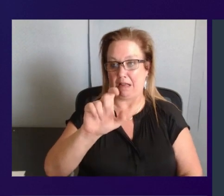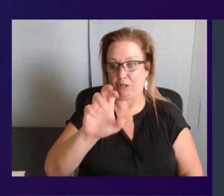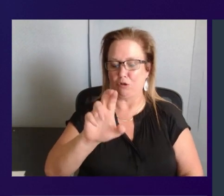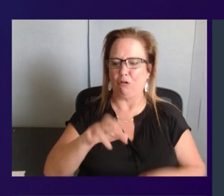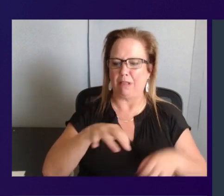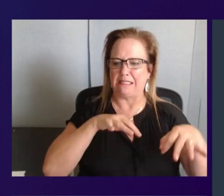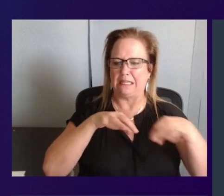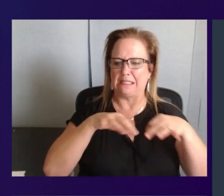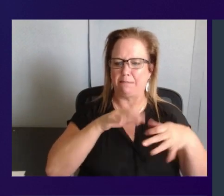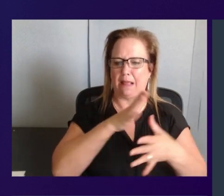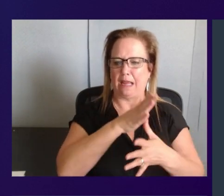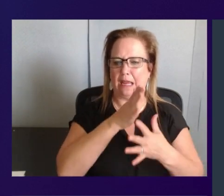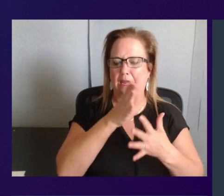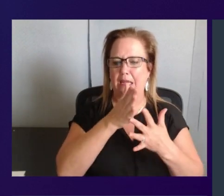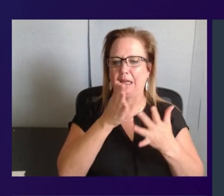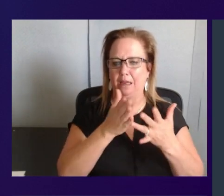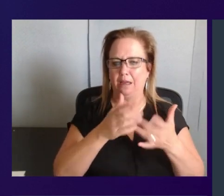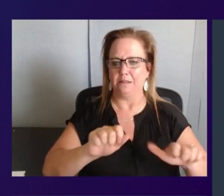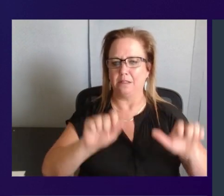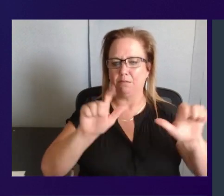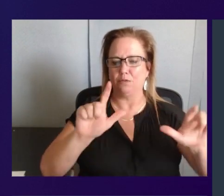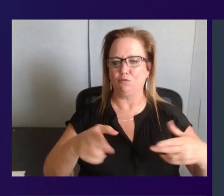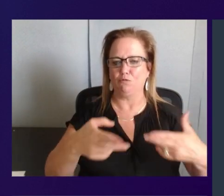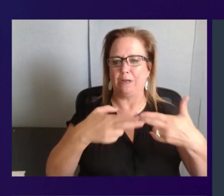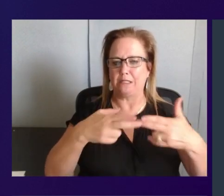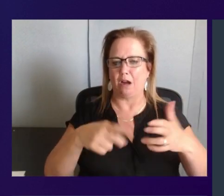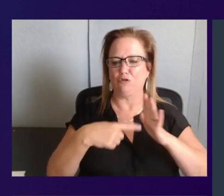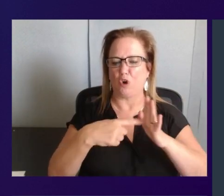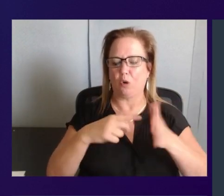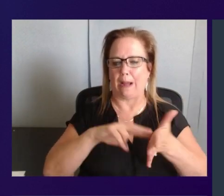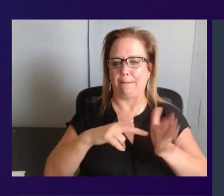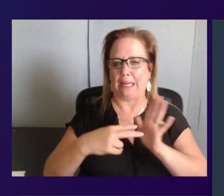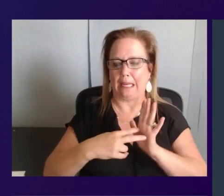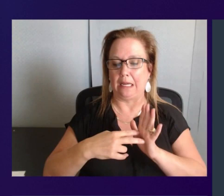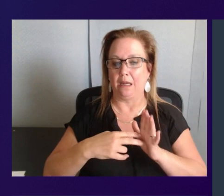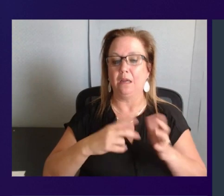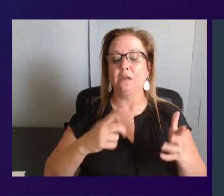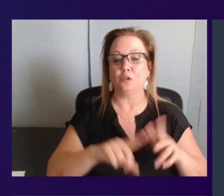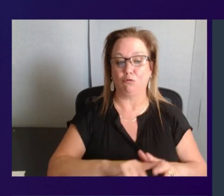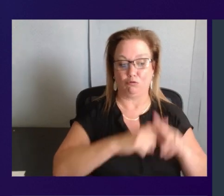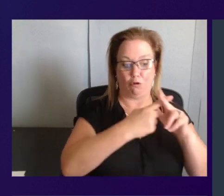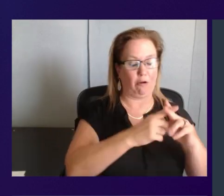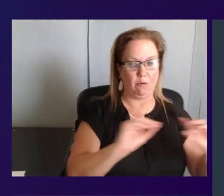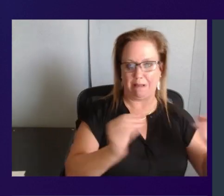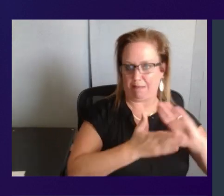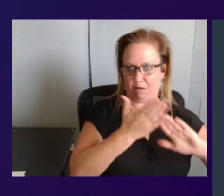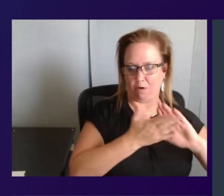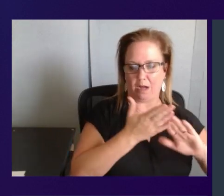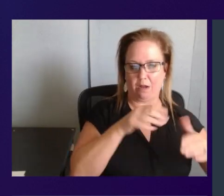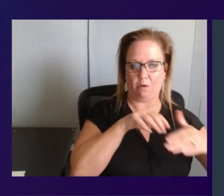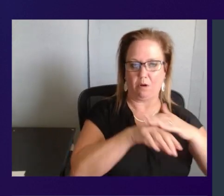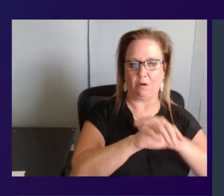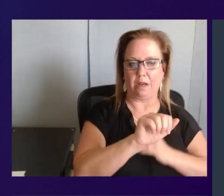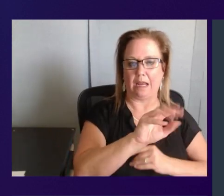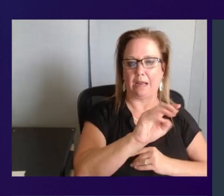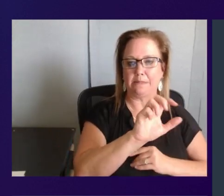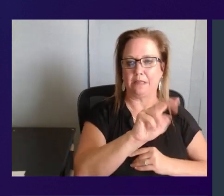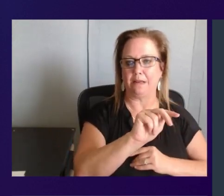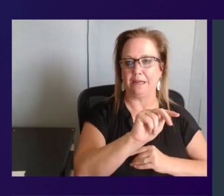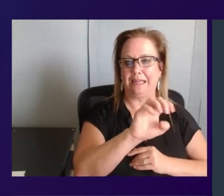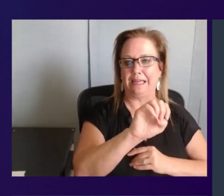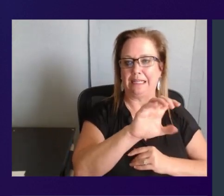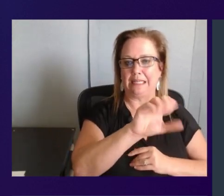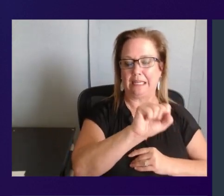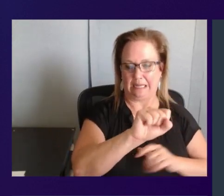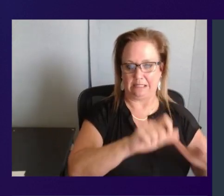using some console screenshots, and we'll show you what I mean. So from scratch, with nothing running, we head into the Amazon ECS console, and we